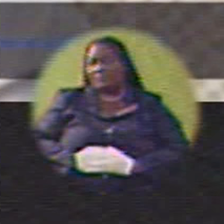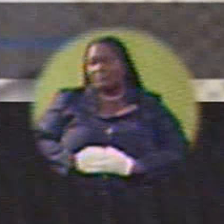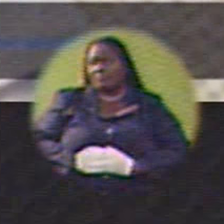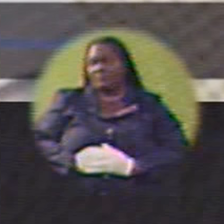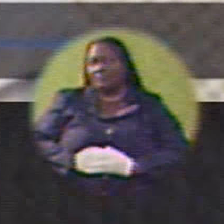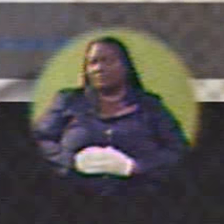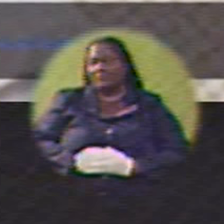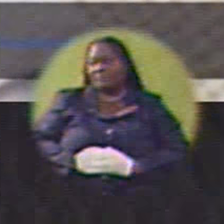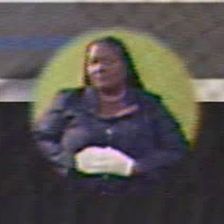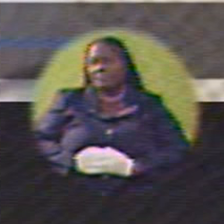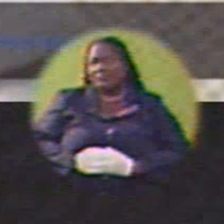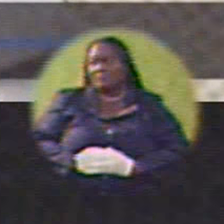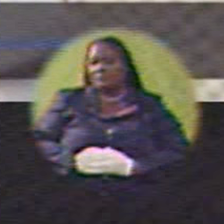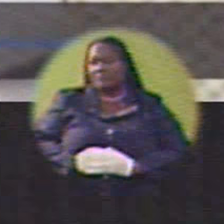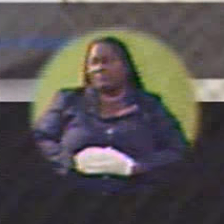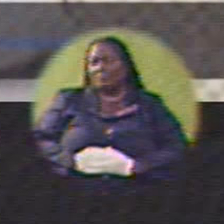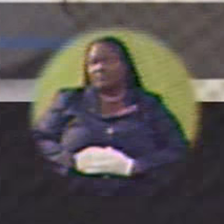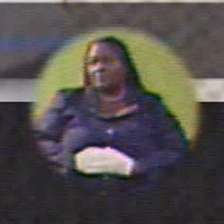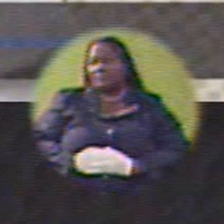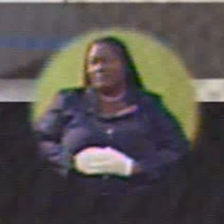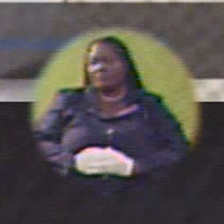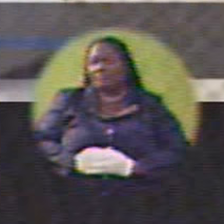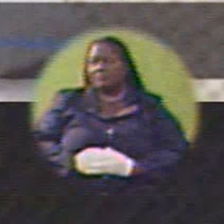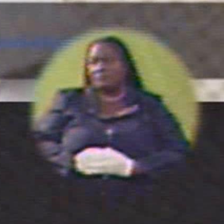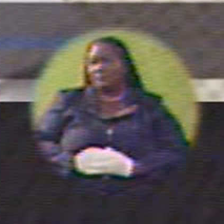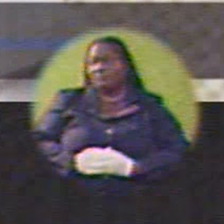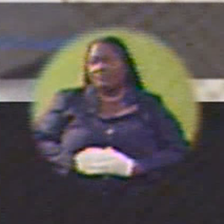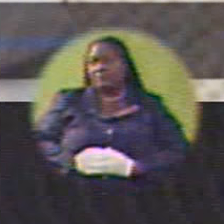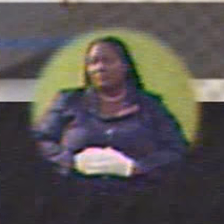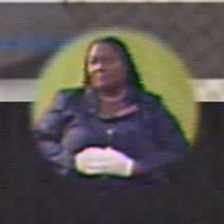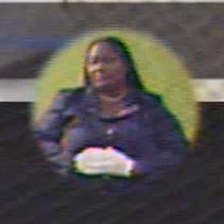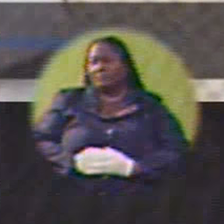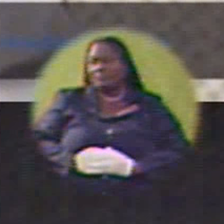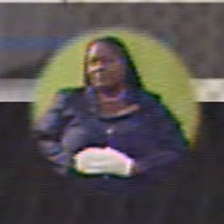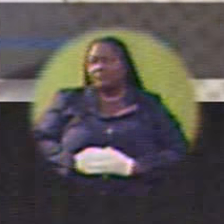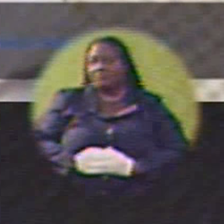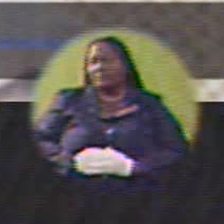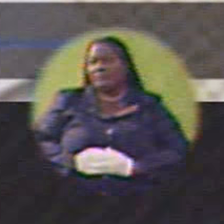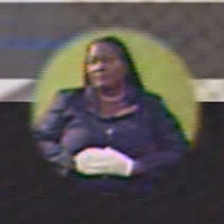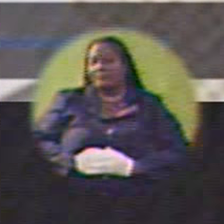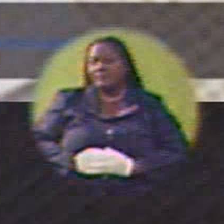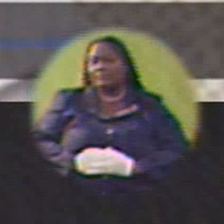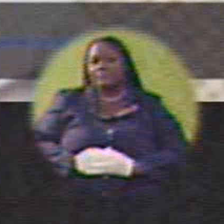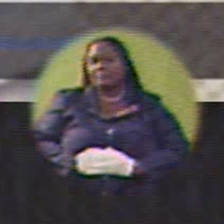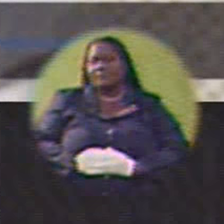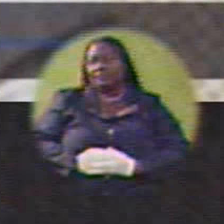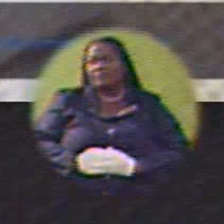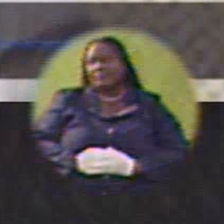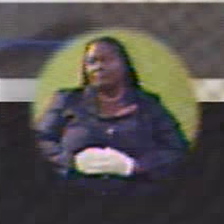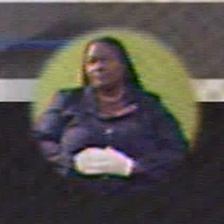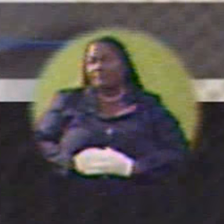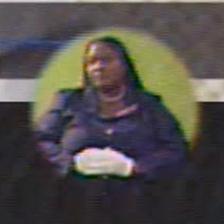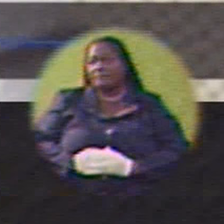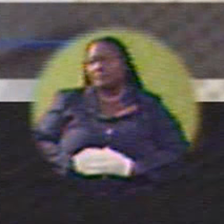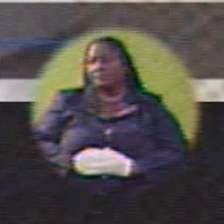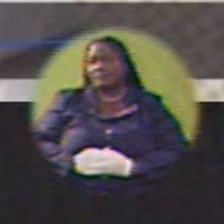out as we speak with the Ministry of National Security a program which we